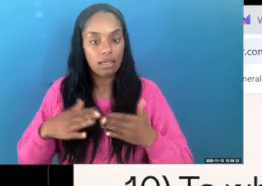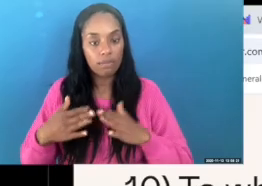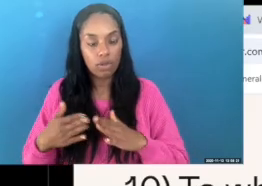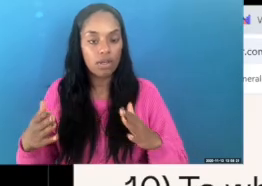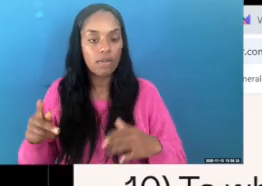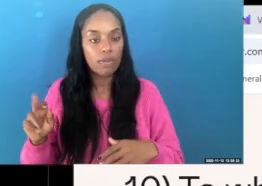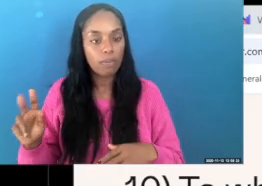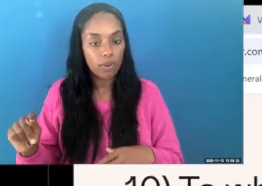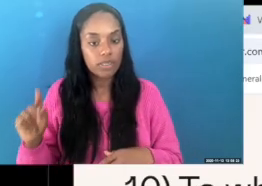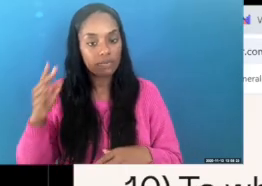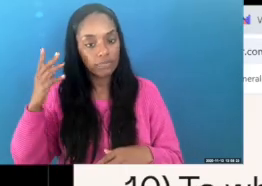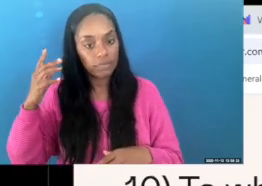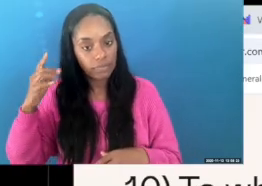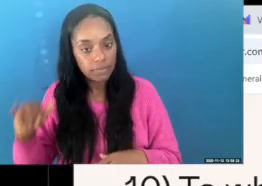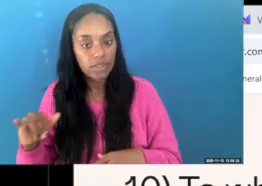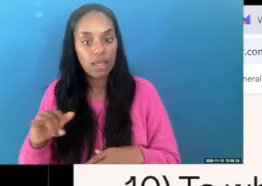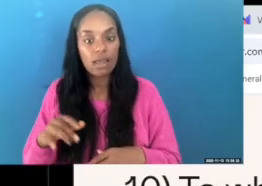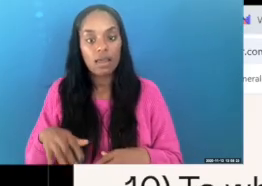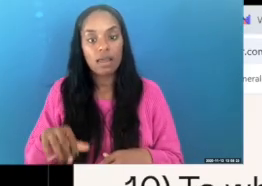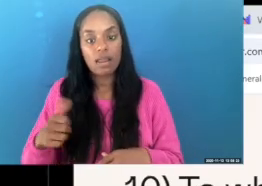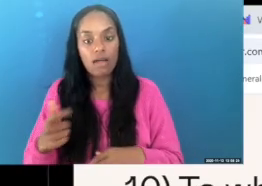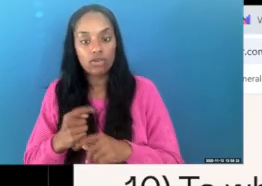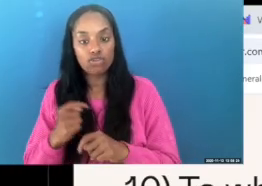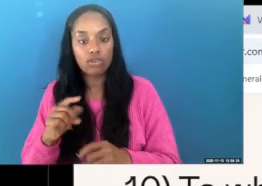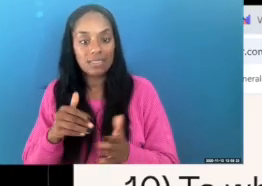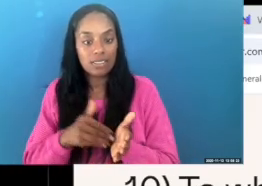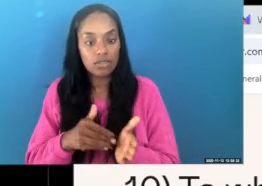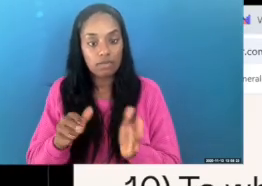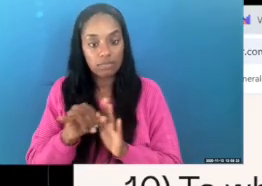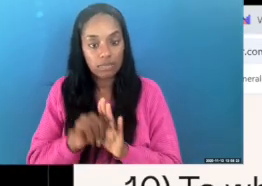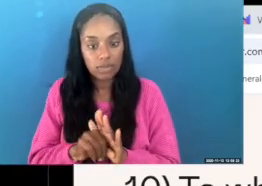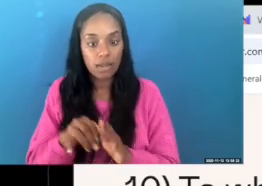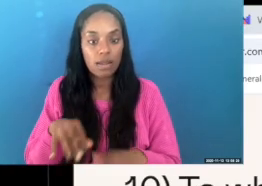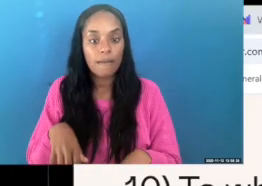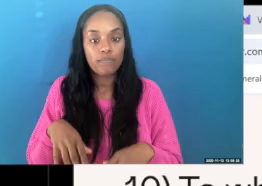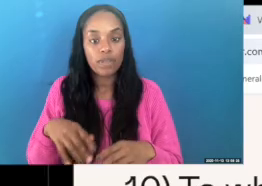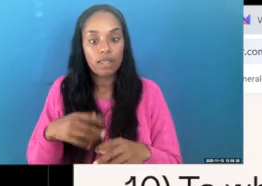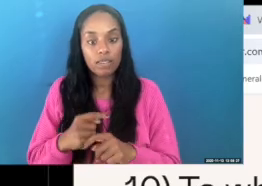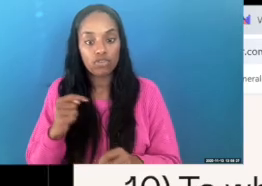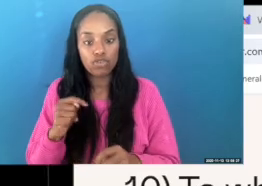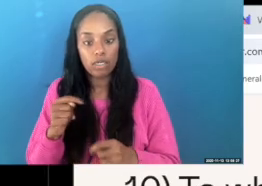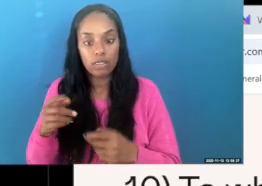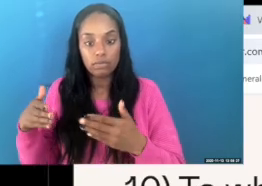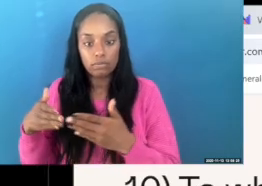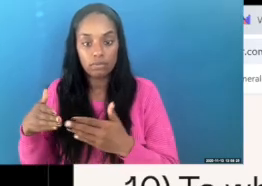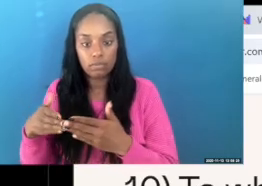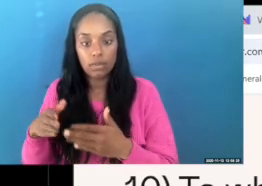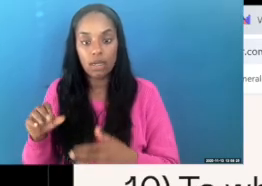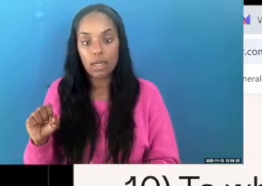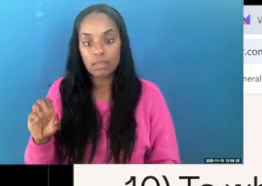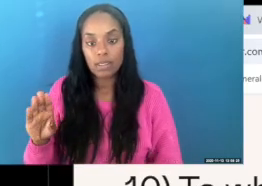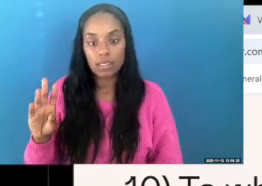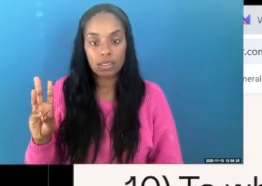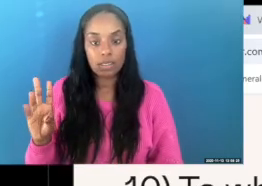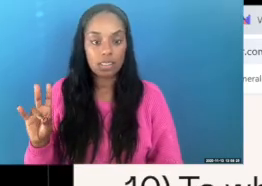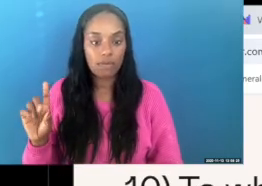California, operating in frontline and fence line communities around the ports of California, other freight centers that have